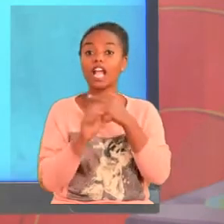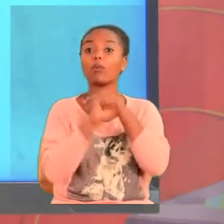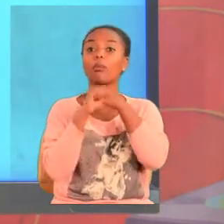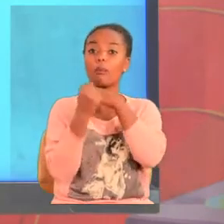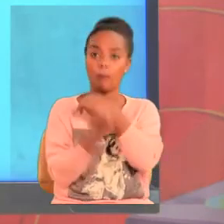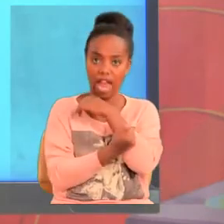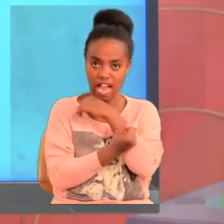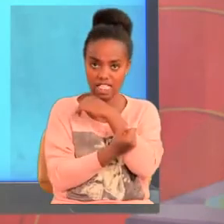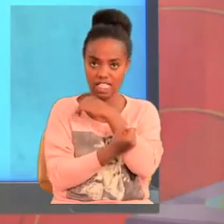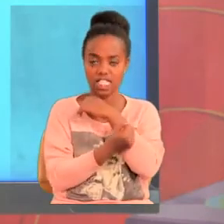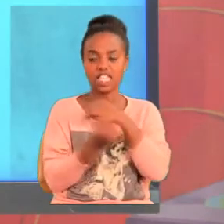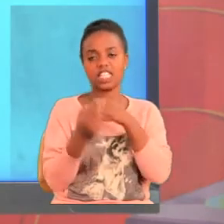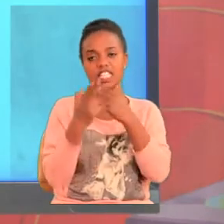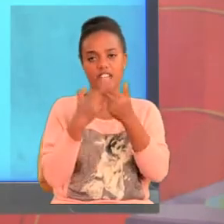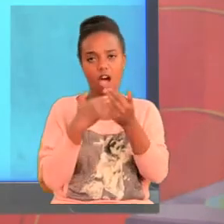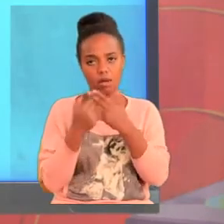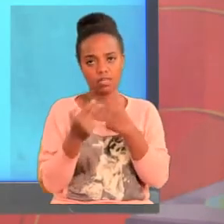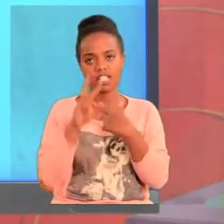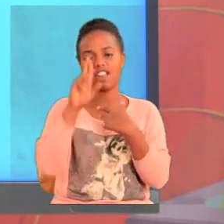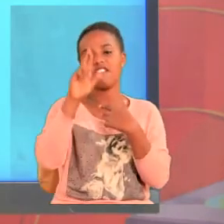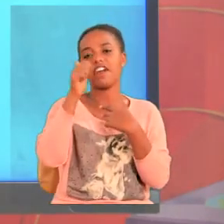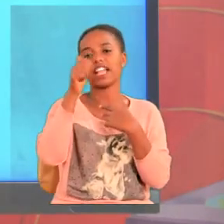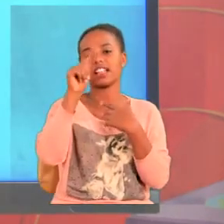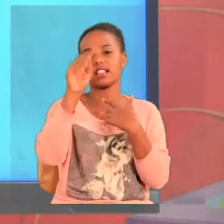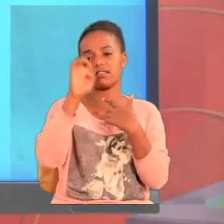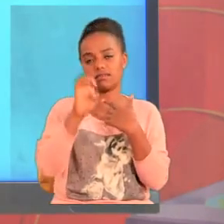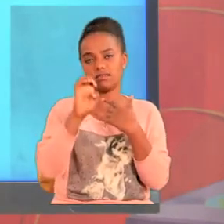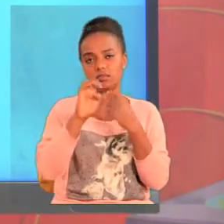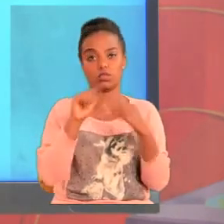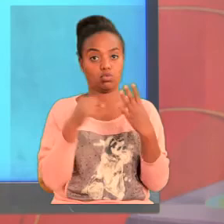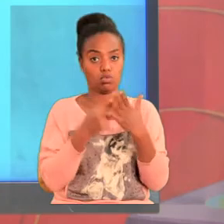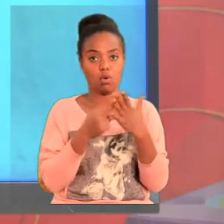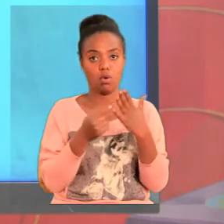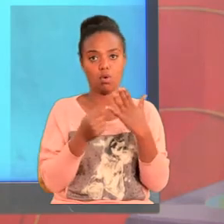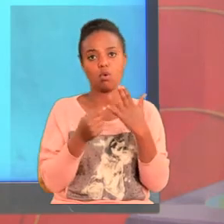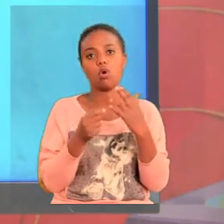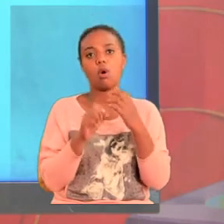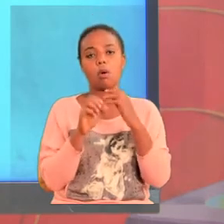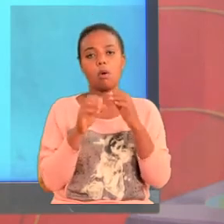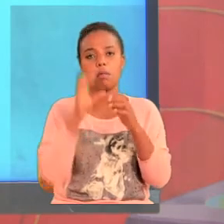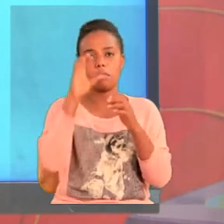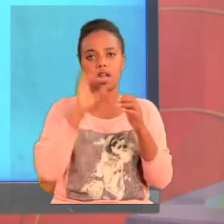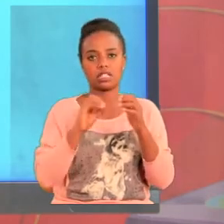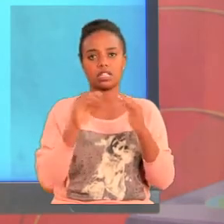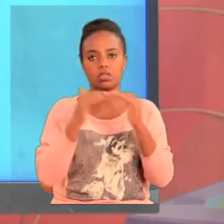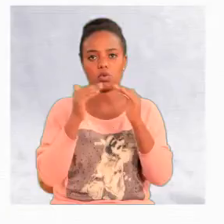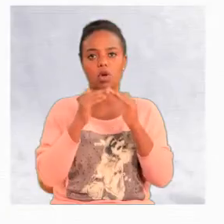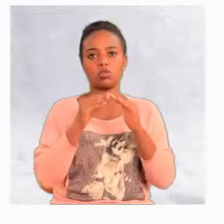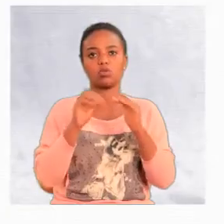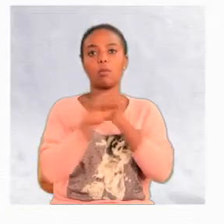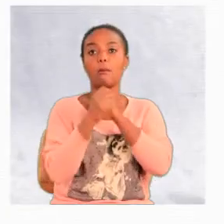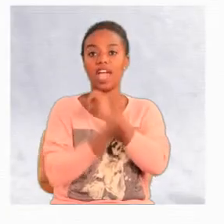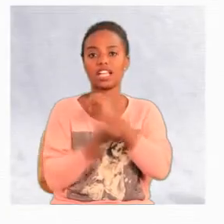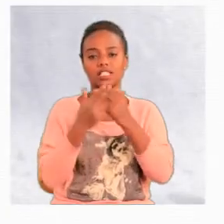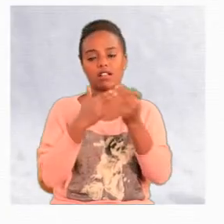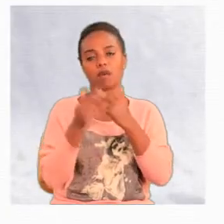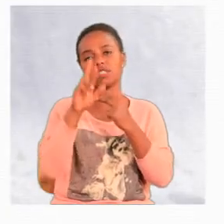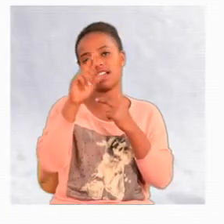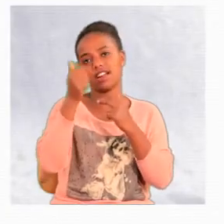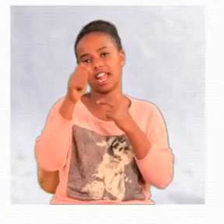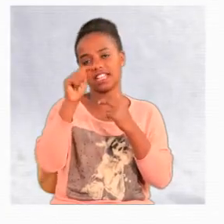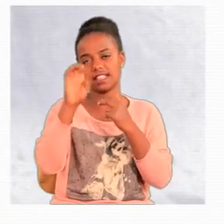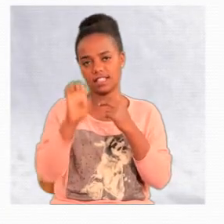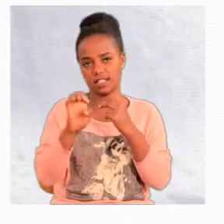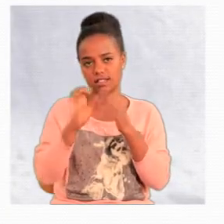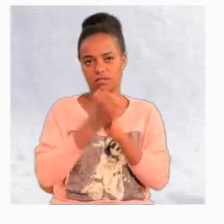base by rate. So percentage is given by base times rate. Now let's